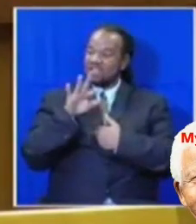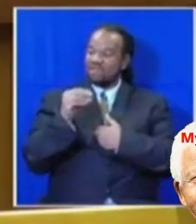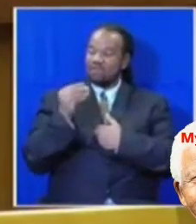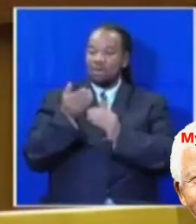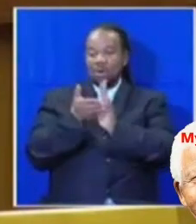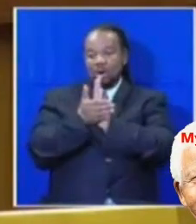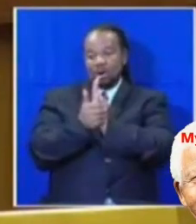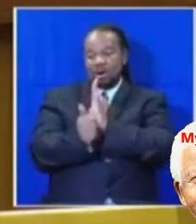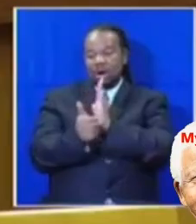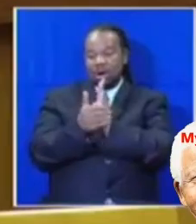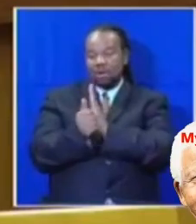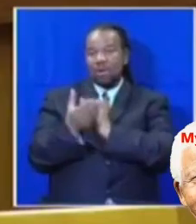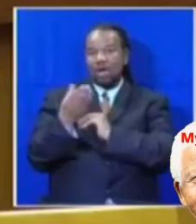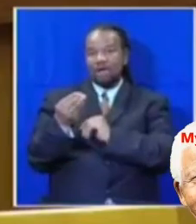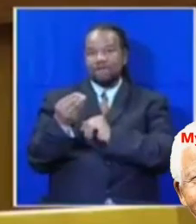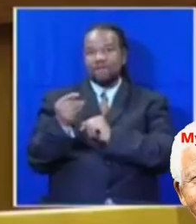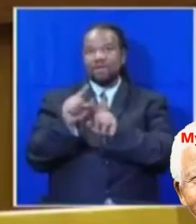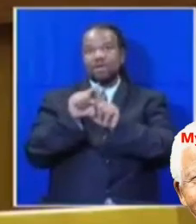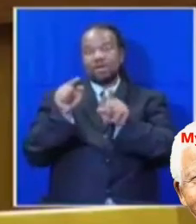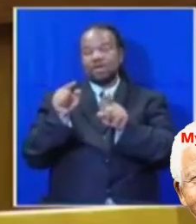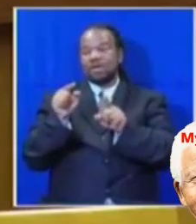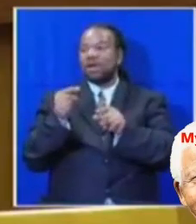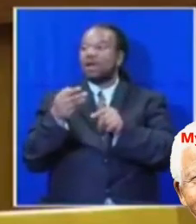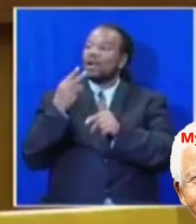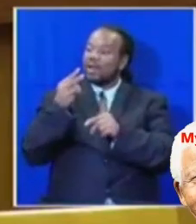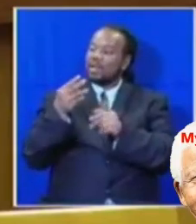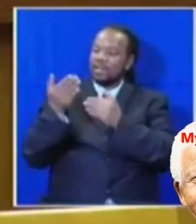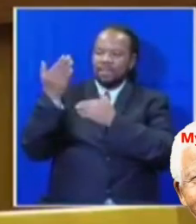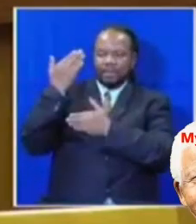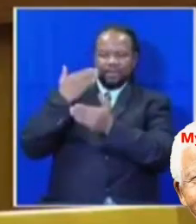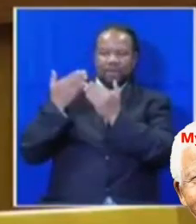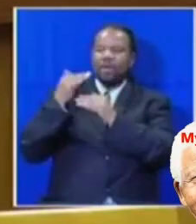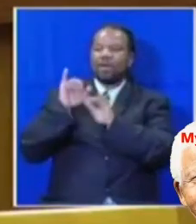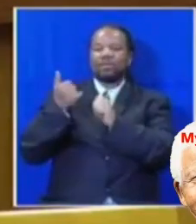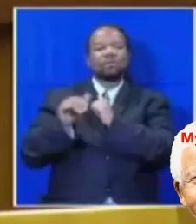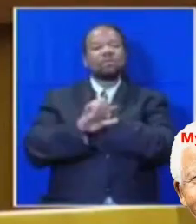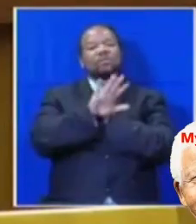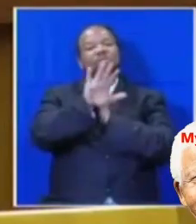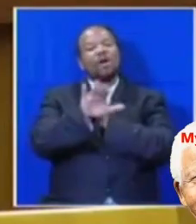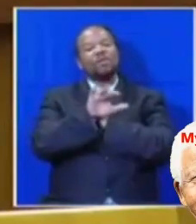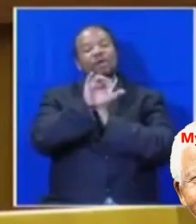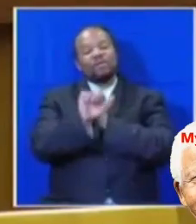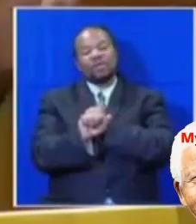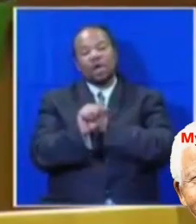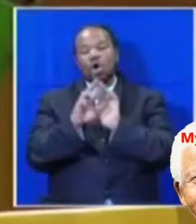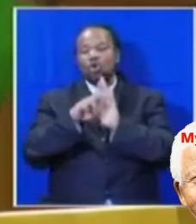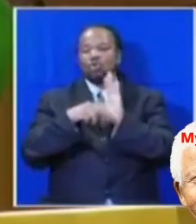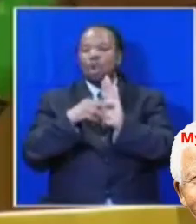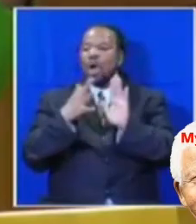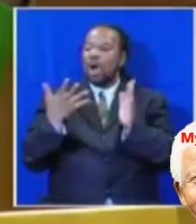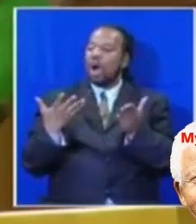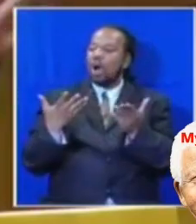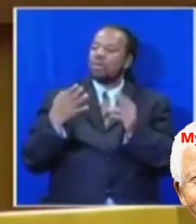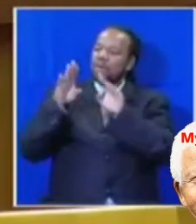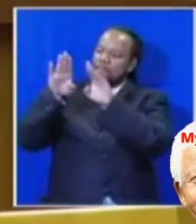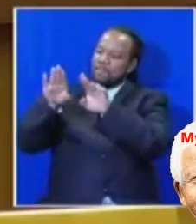read, go into the history of the role of South Africa in bringing peace in the continent, then you